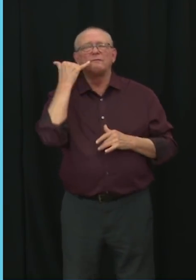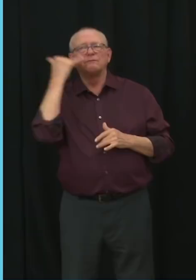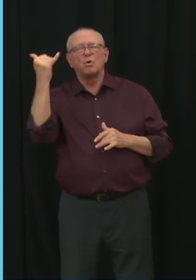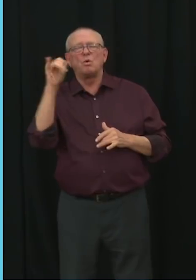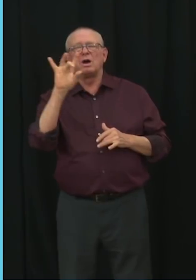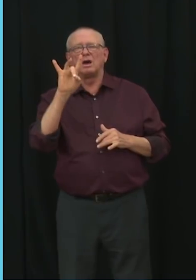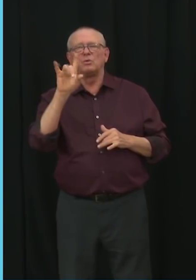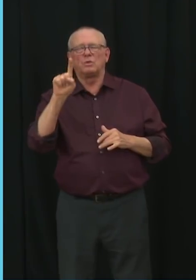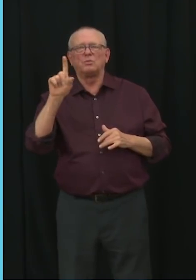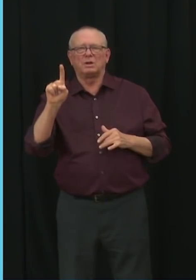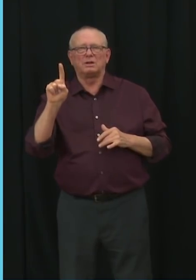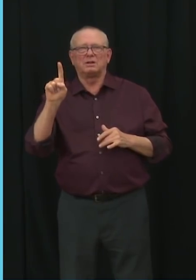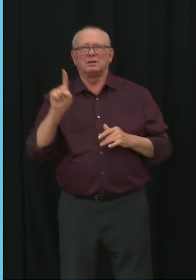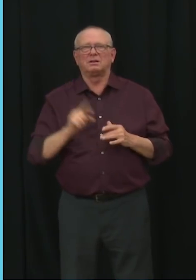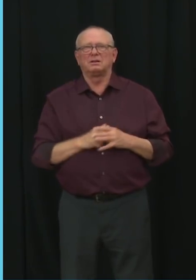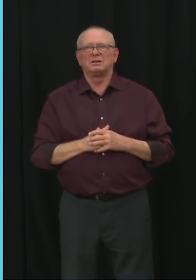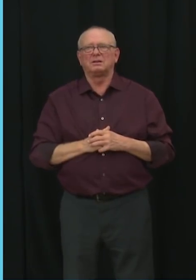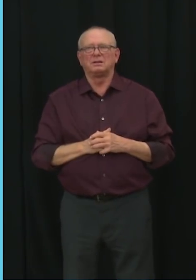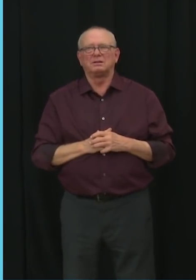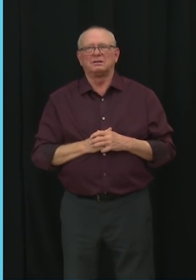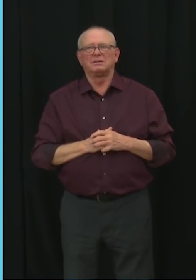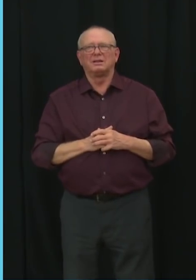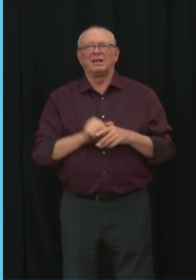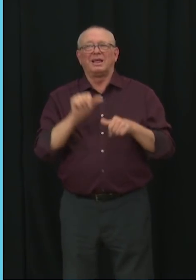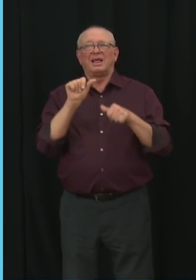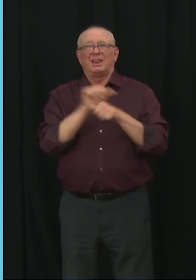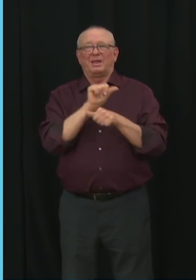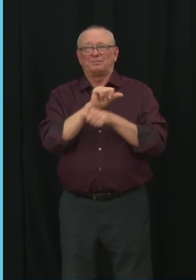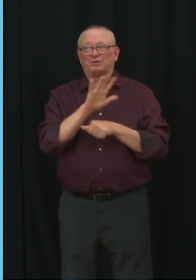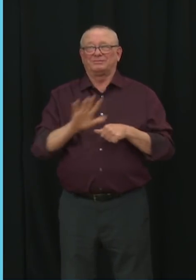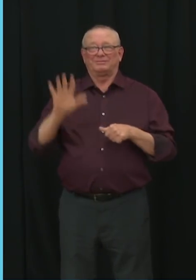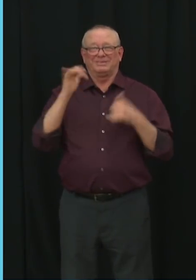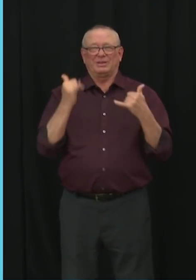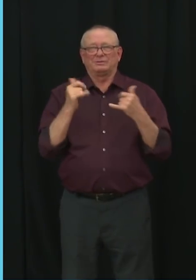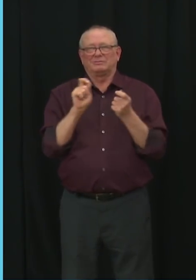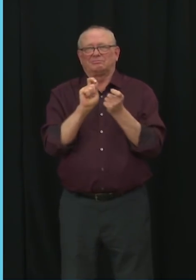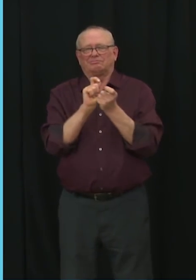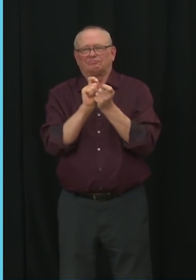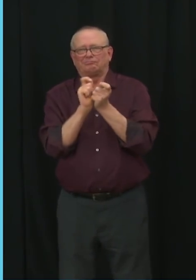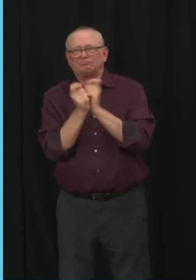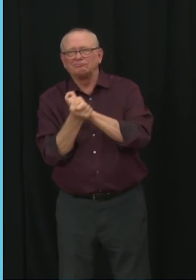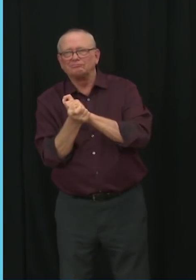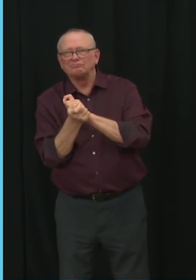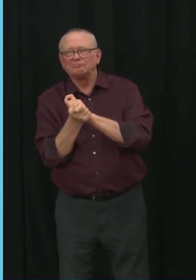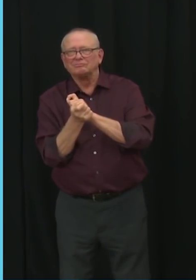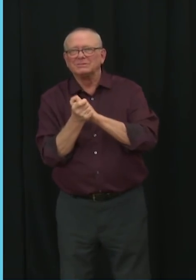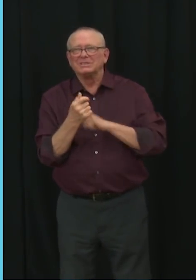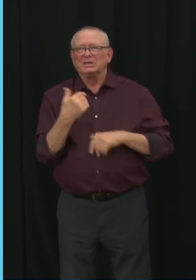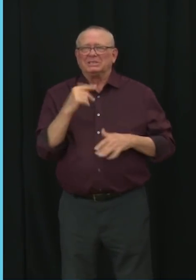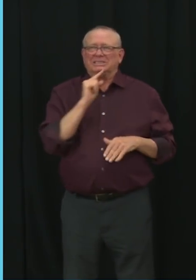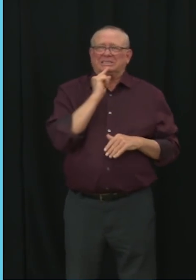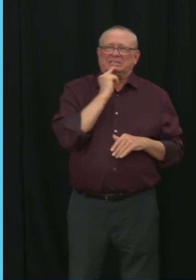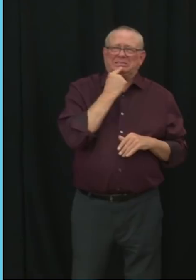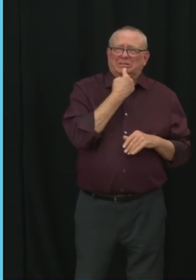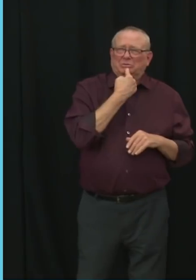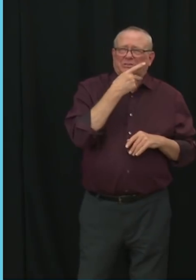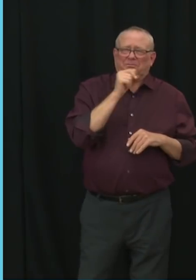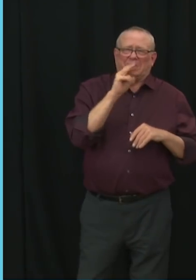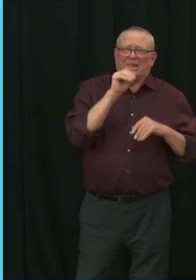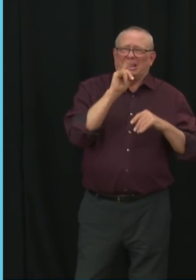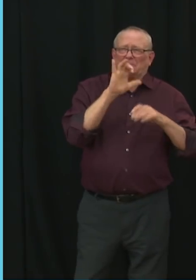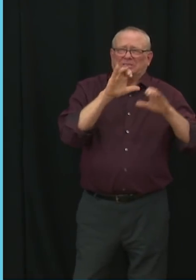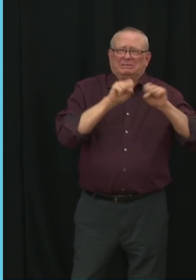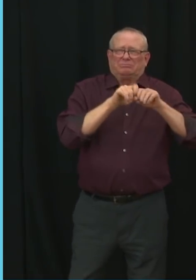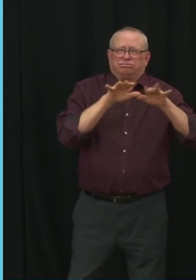The province is now in a period of transition as we begin to shift from a pandemic response to an endemic one. This is a shift